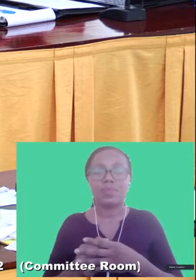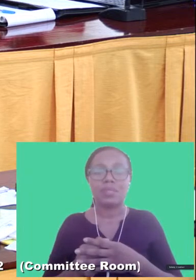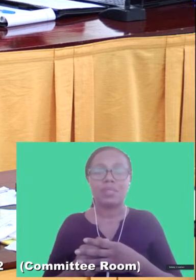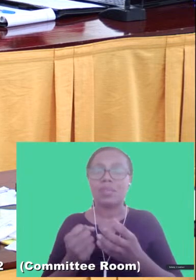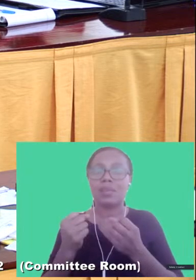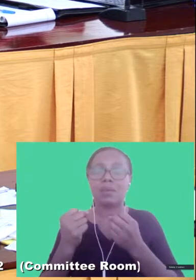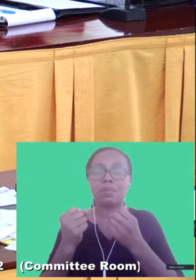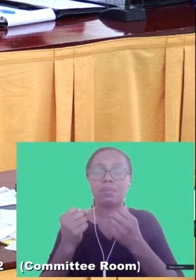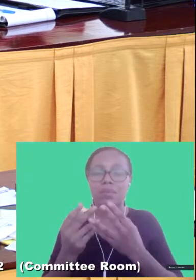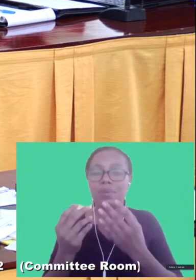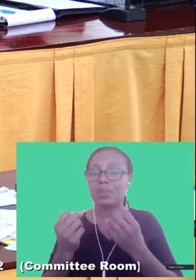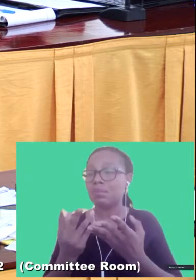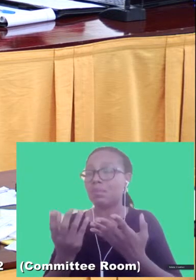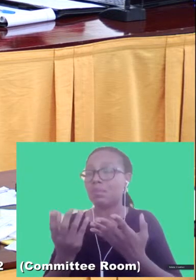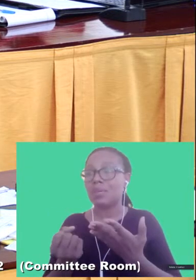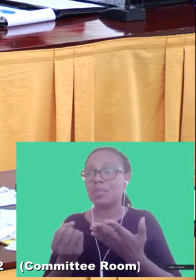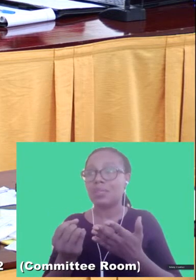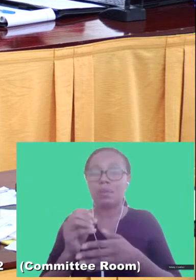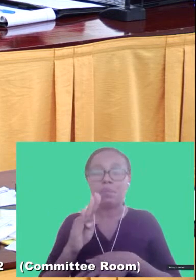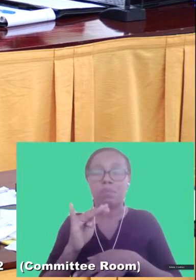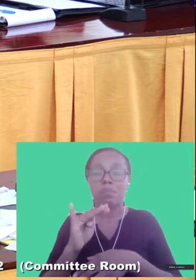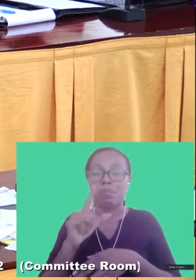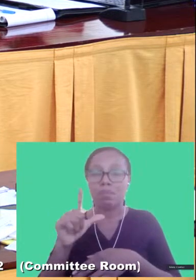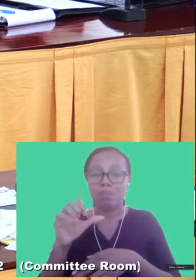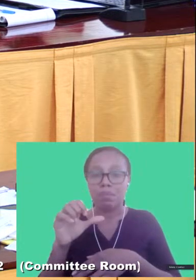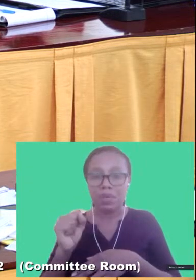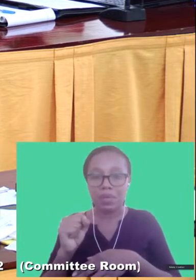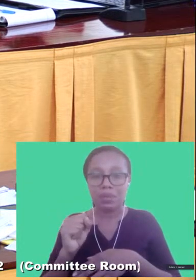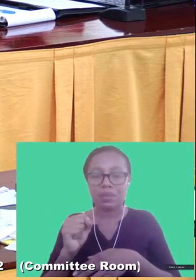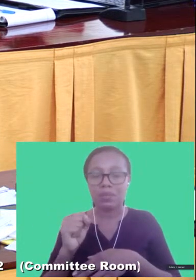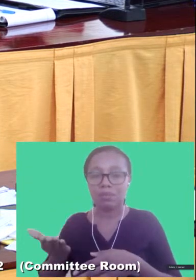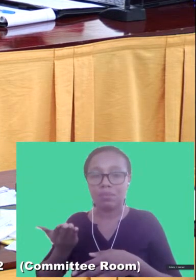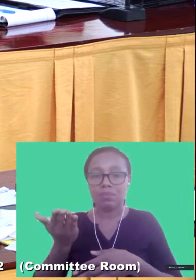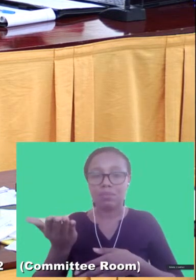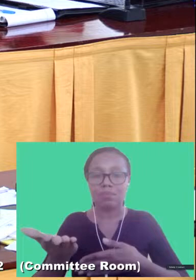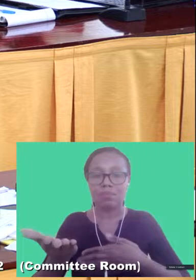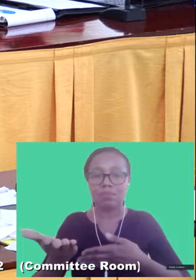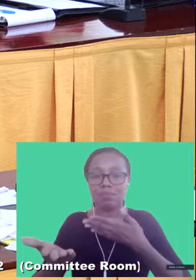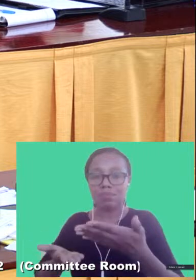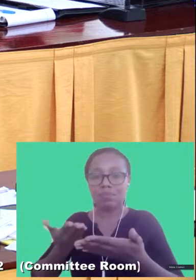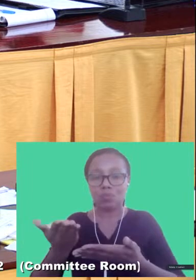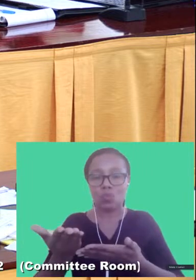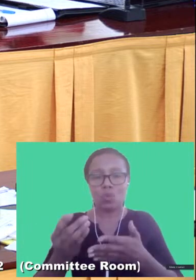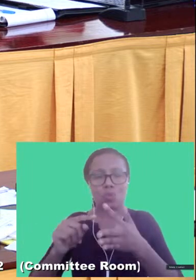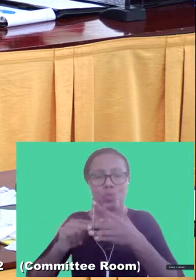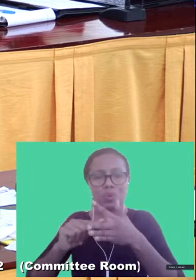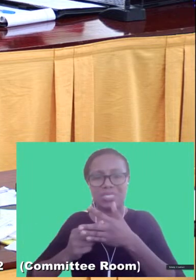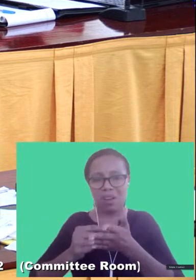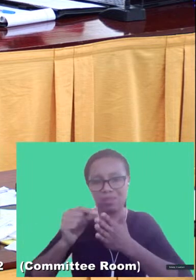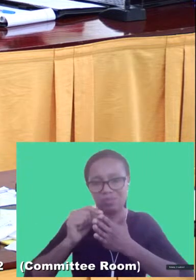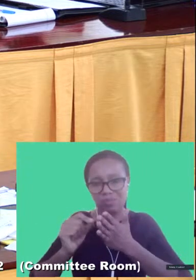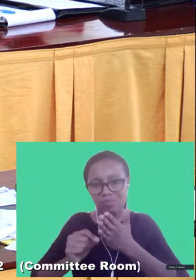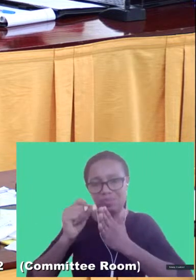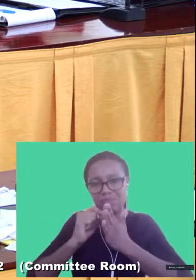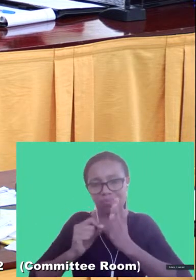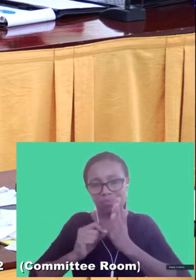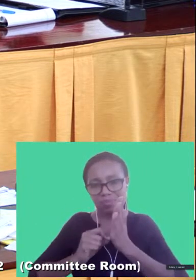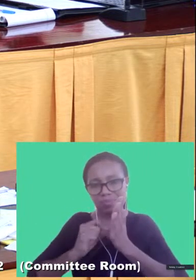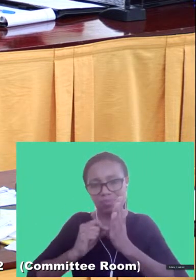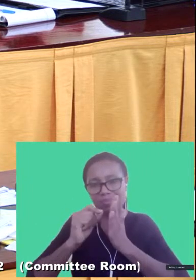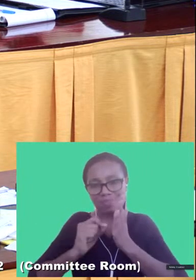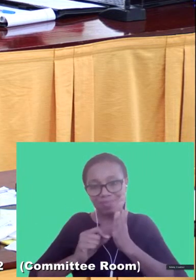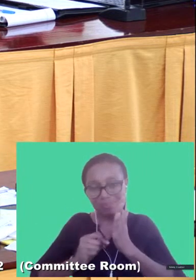order paper. If it has not been laid, it will be laid very shortly. Is the matter of